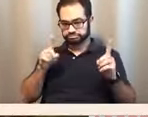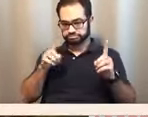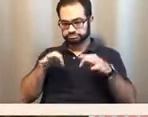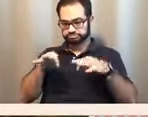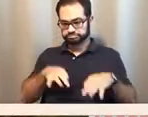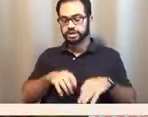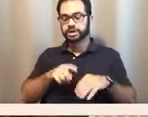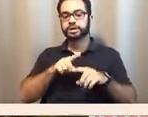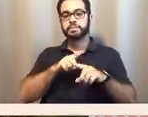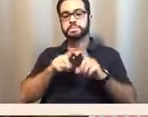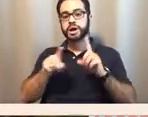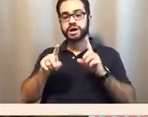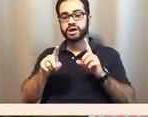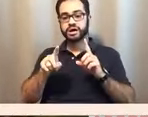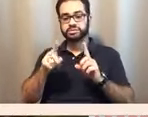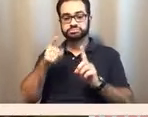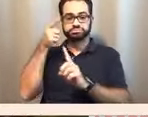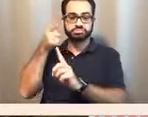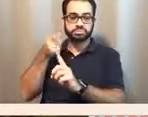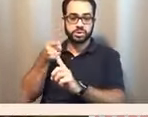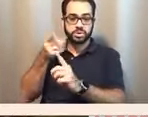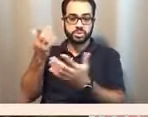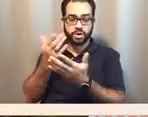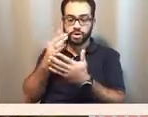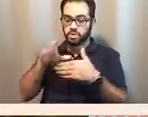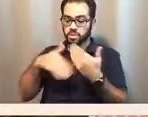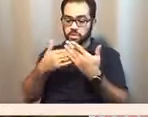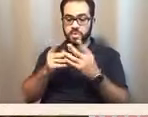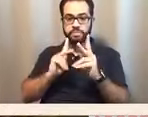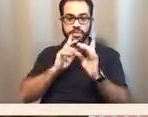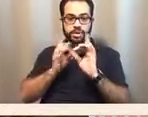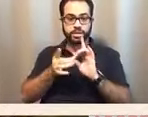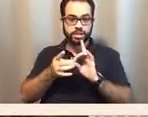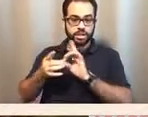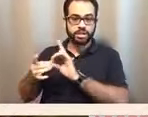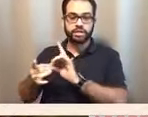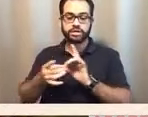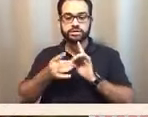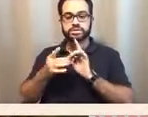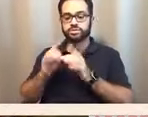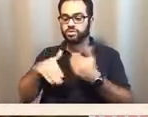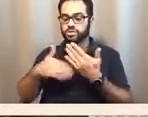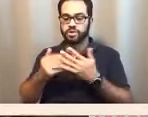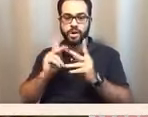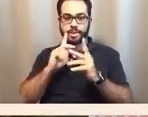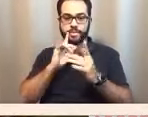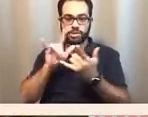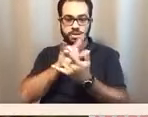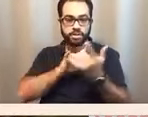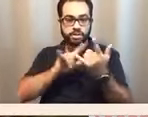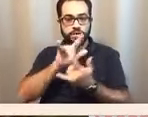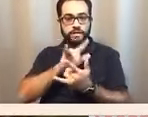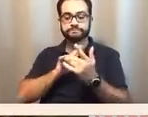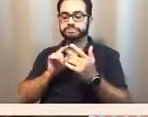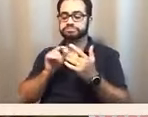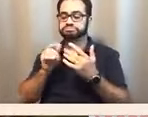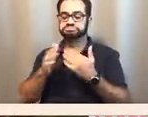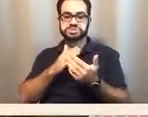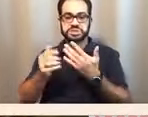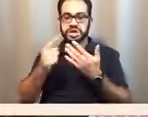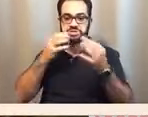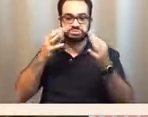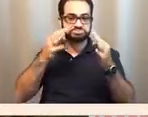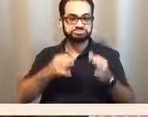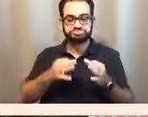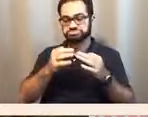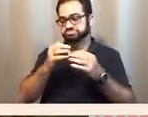day, everyone gets along, everyone's in harmony, everyone loves one another, despite of the choices, challenges, and changes that we